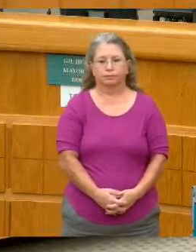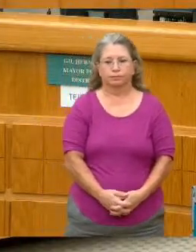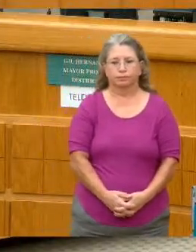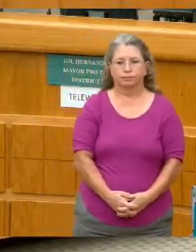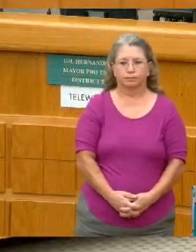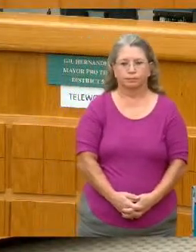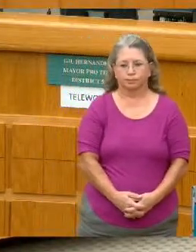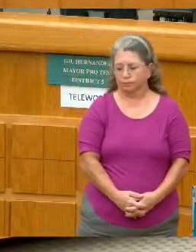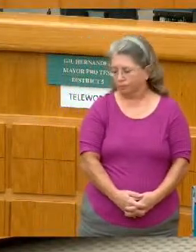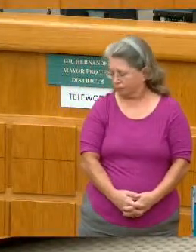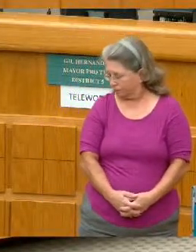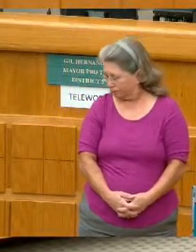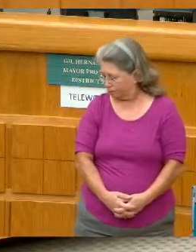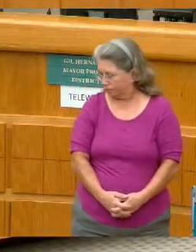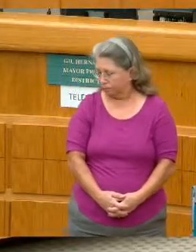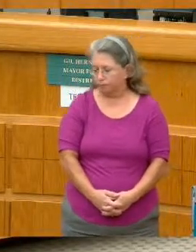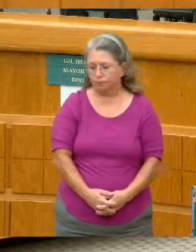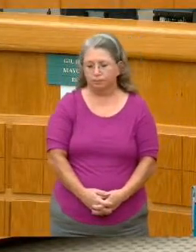últimas 2 semanas.